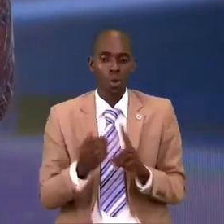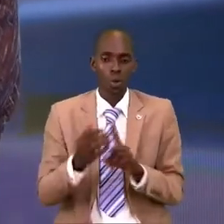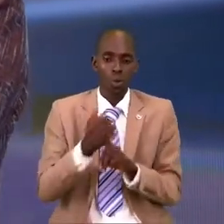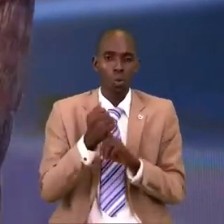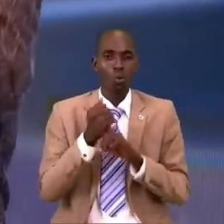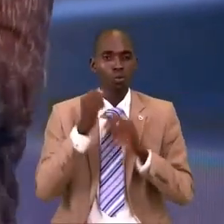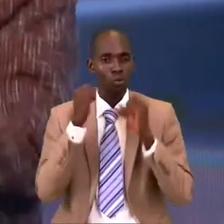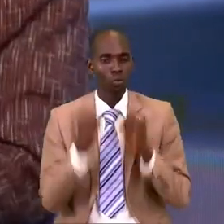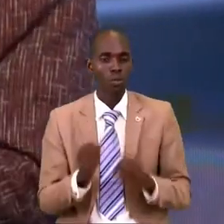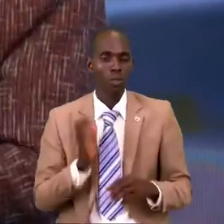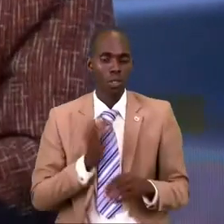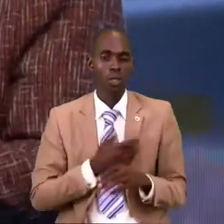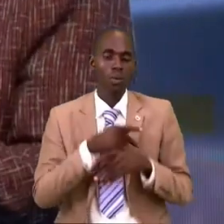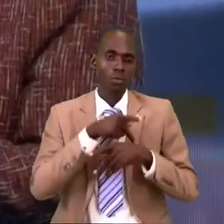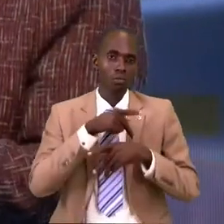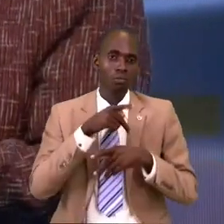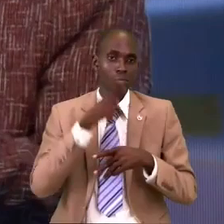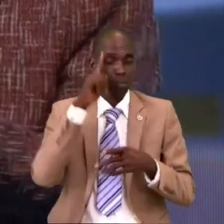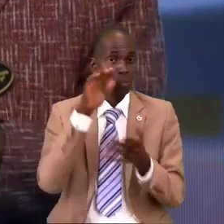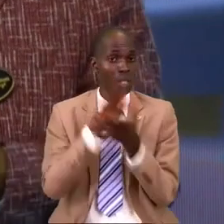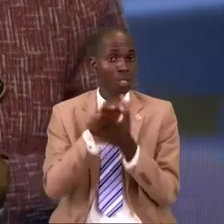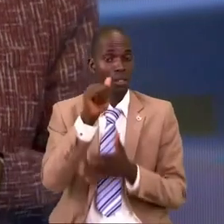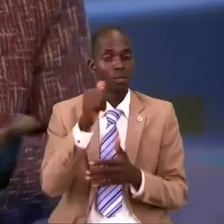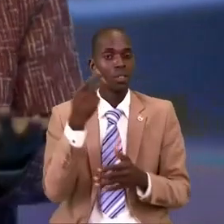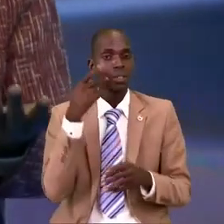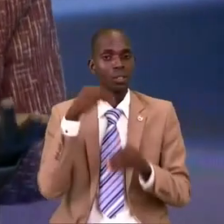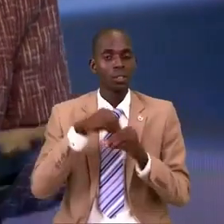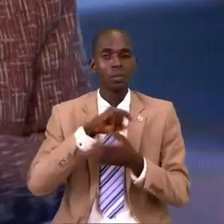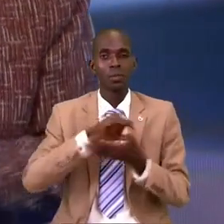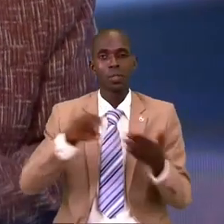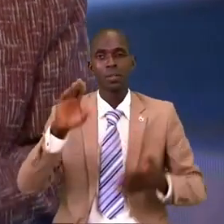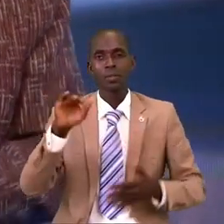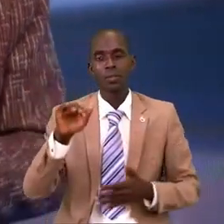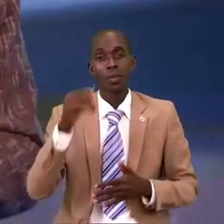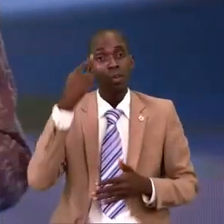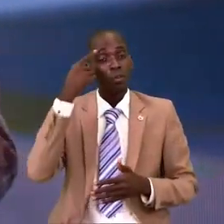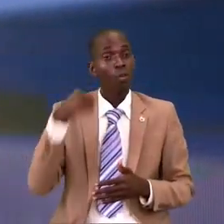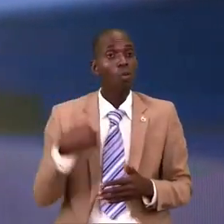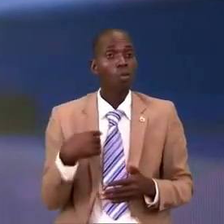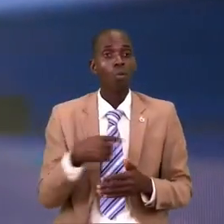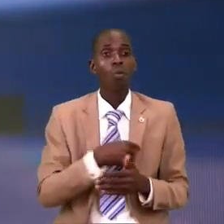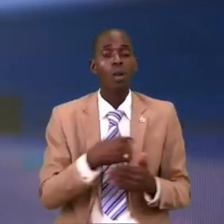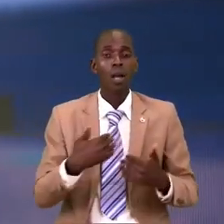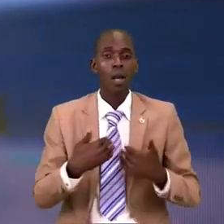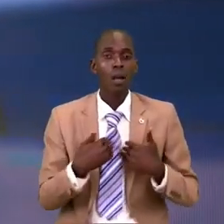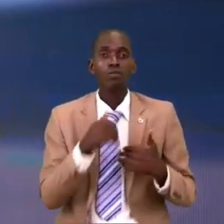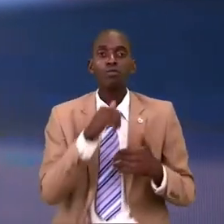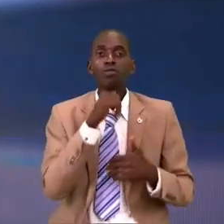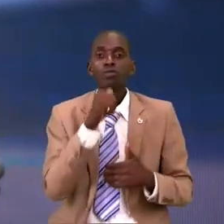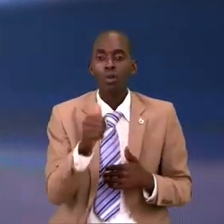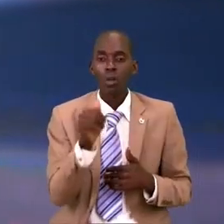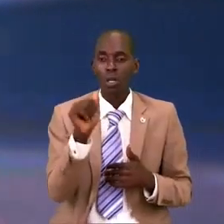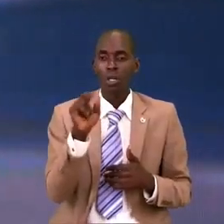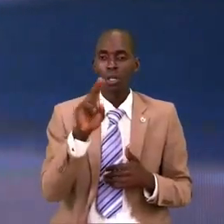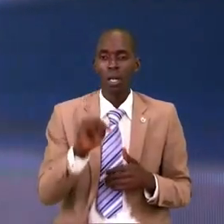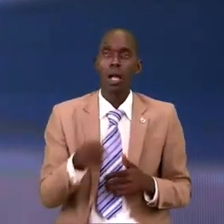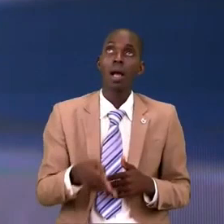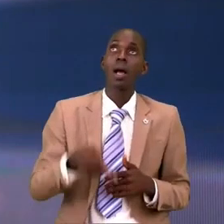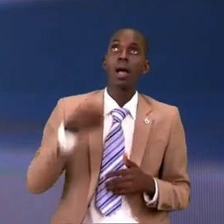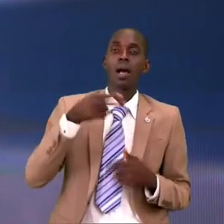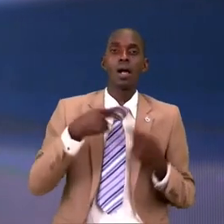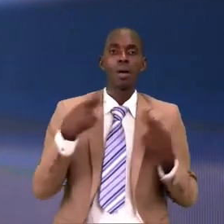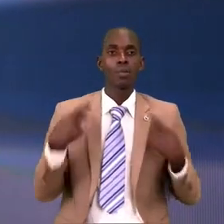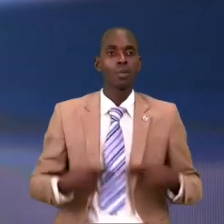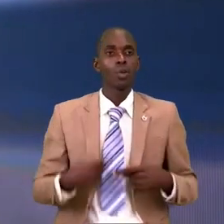priest which cannot be touched, or the feeling of our infirmities is touched. That you are languishing